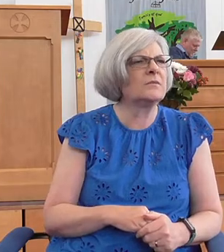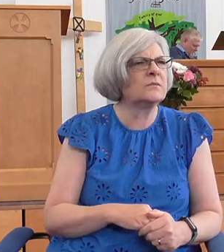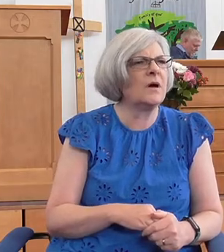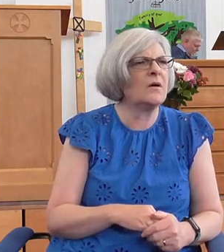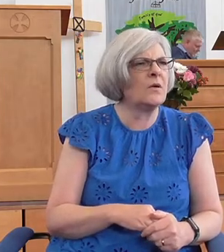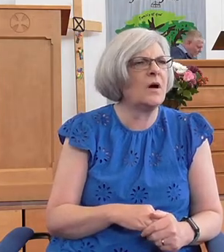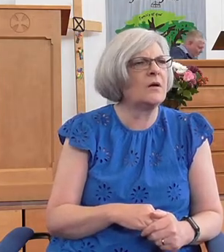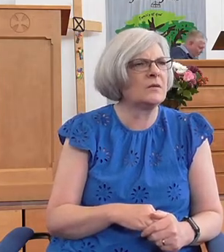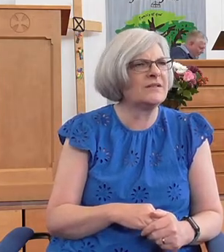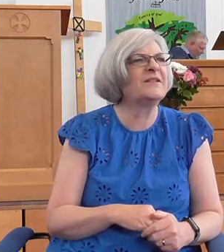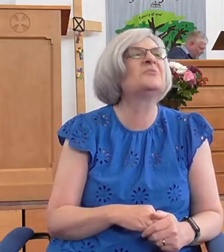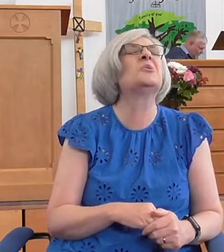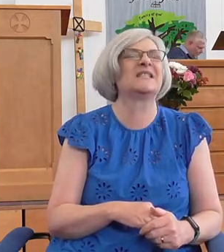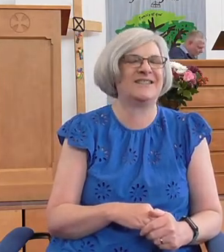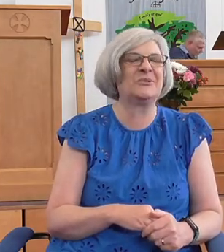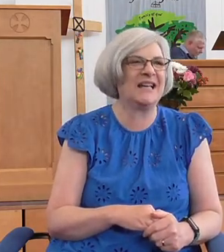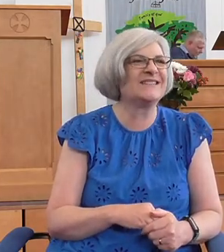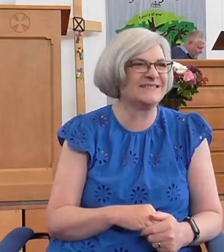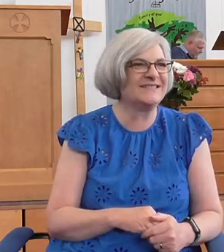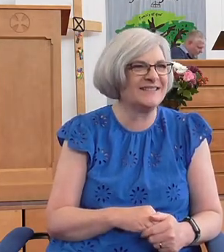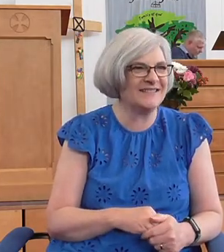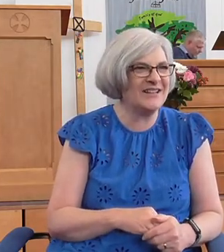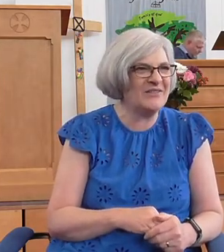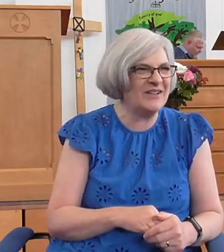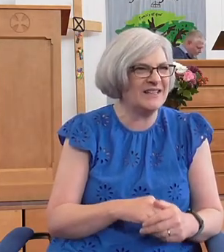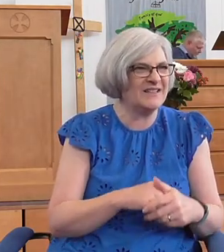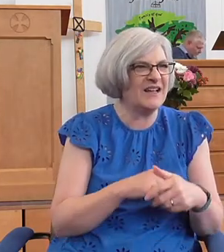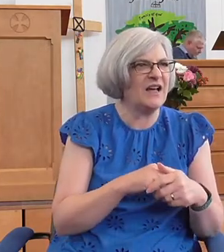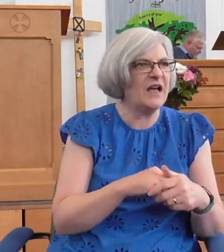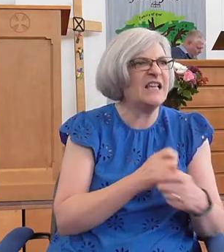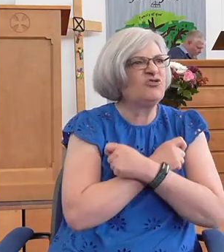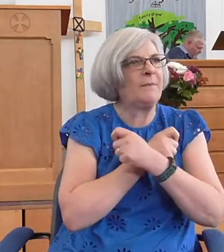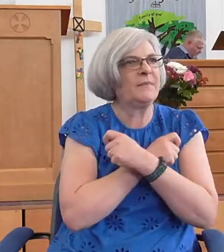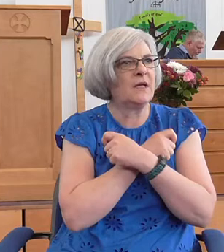Chapter 3, from 12 to the end of the chapter.